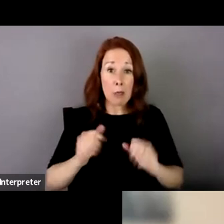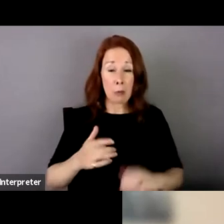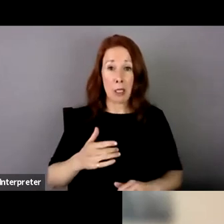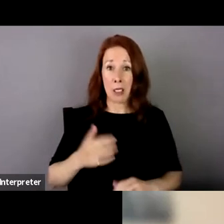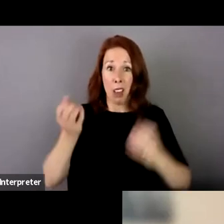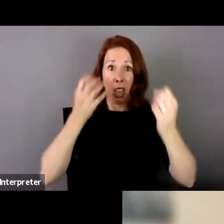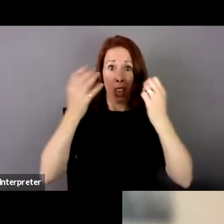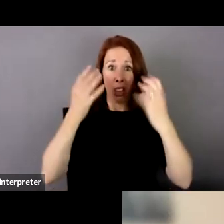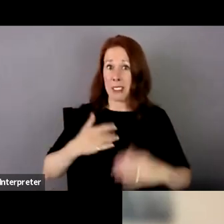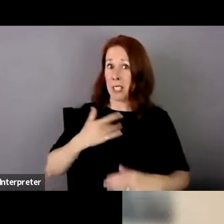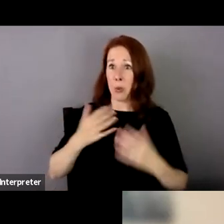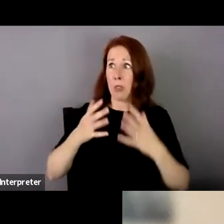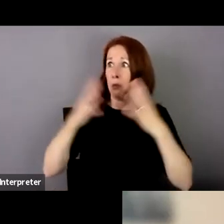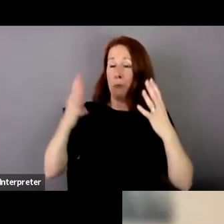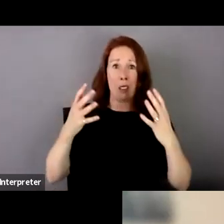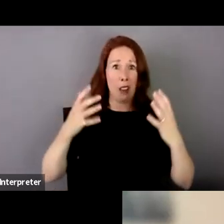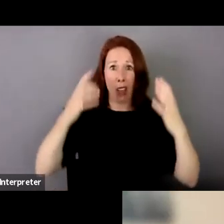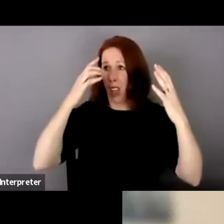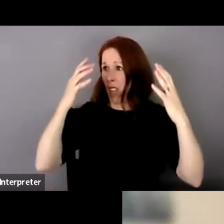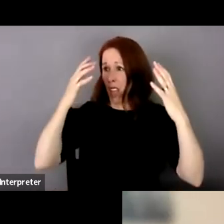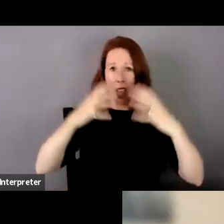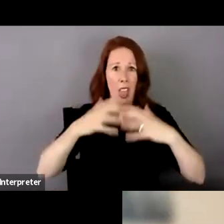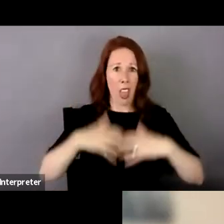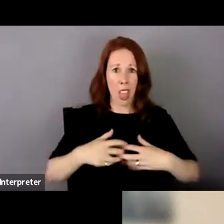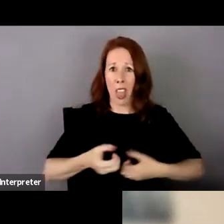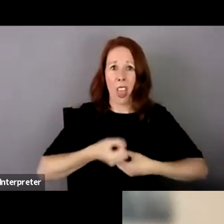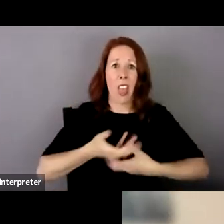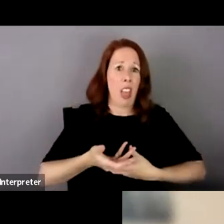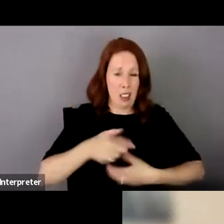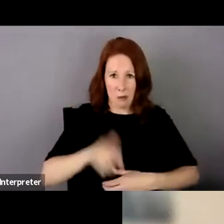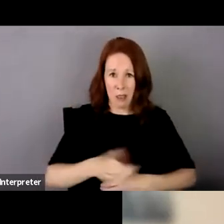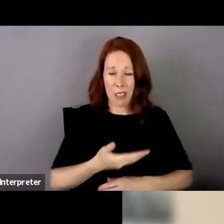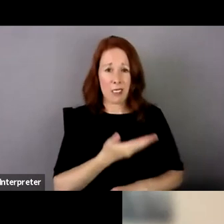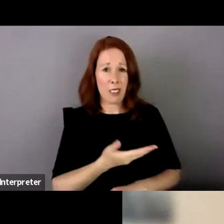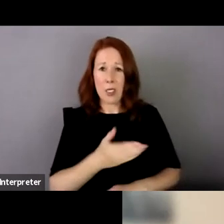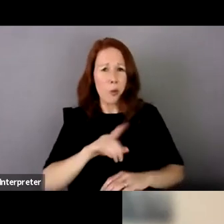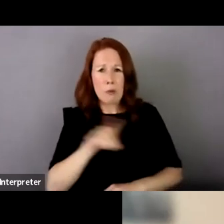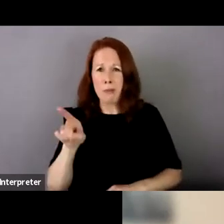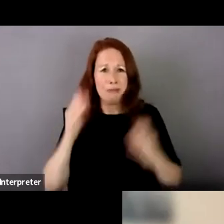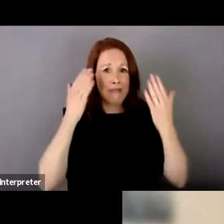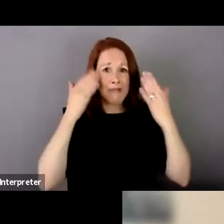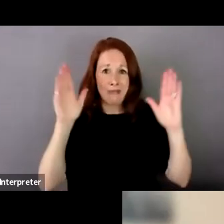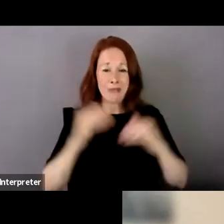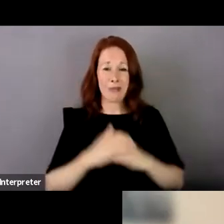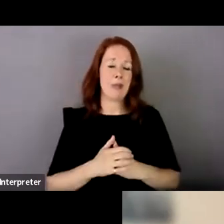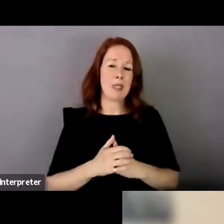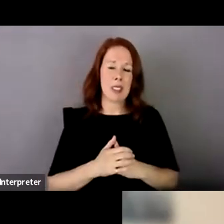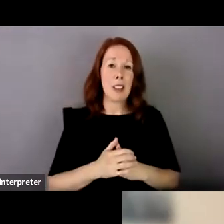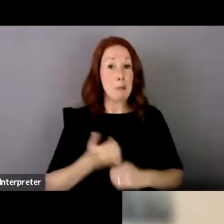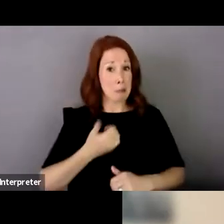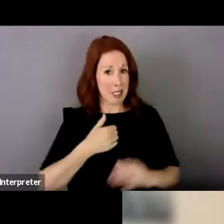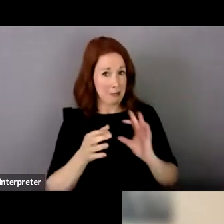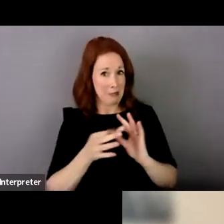have absolutely no idea. And I know that I've mentioned kind of a sensory friendly quiet